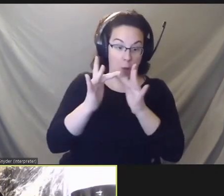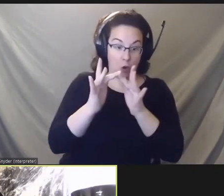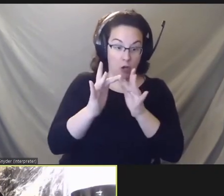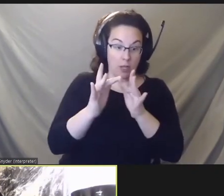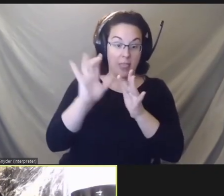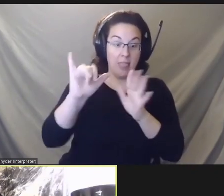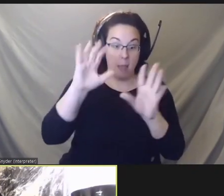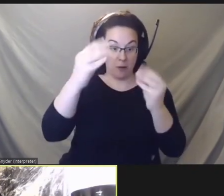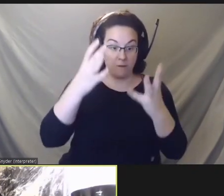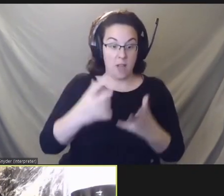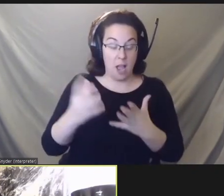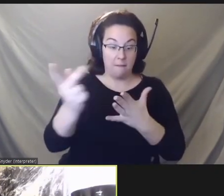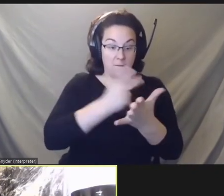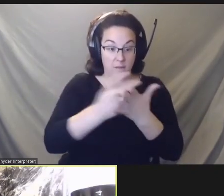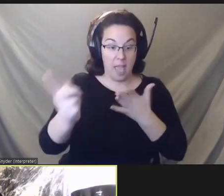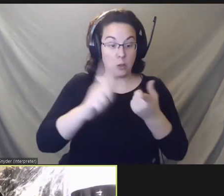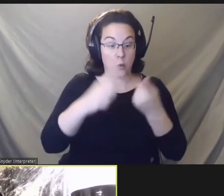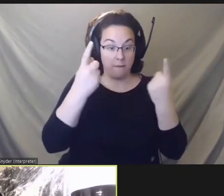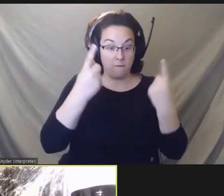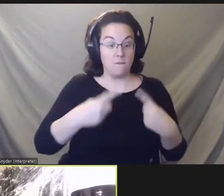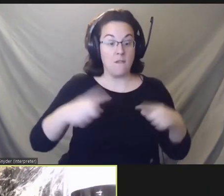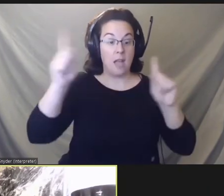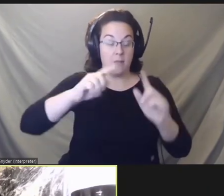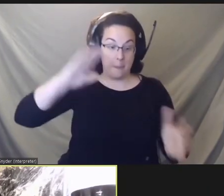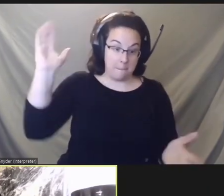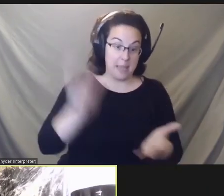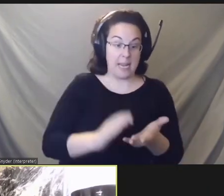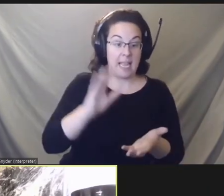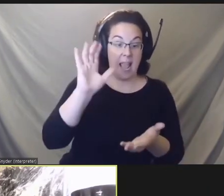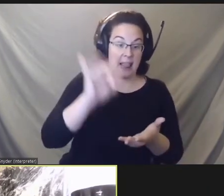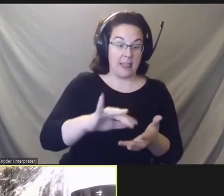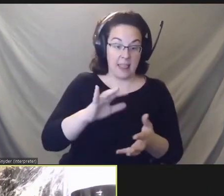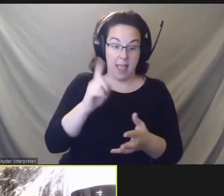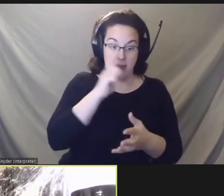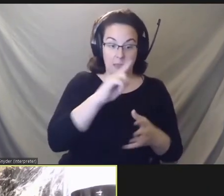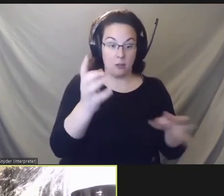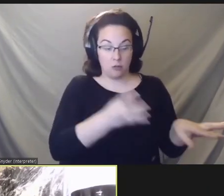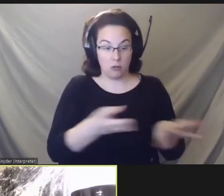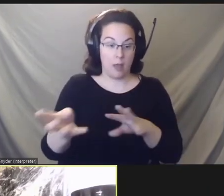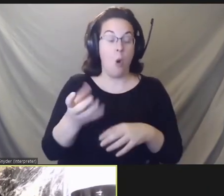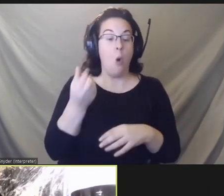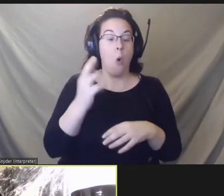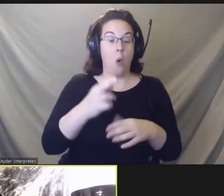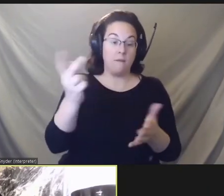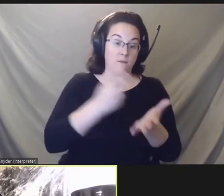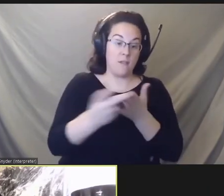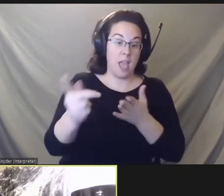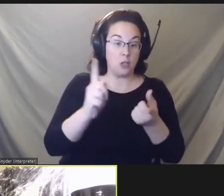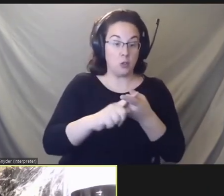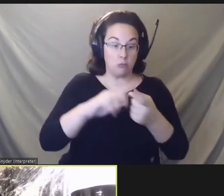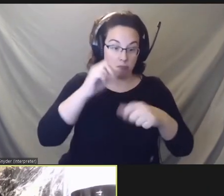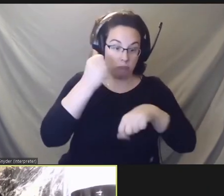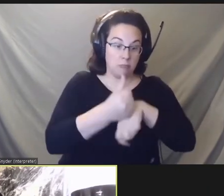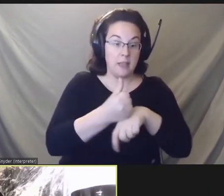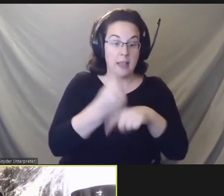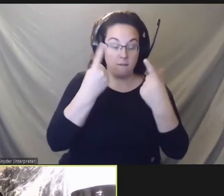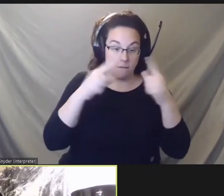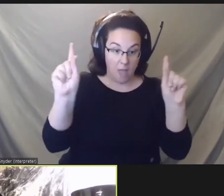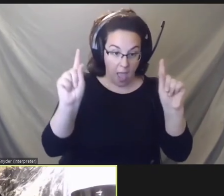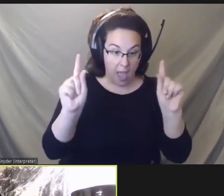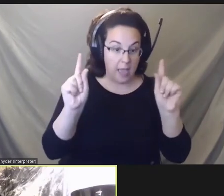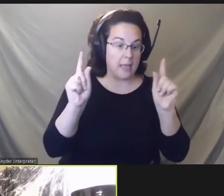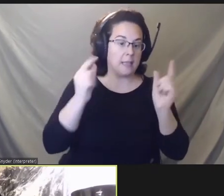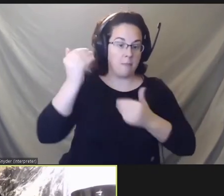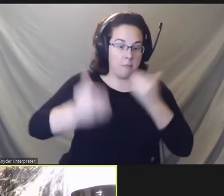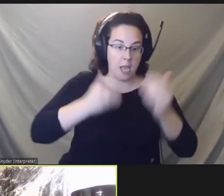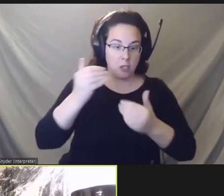provider fails to effectively mitigate this traffic or fails to implement effective measures to prevent new and renewing